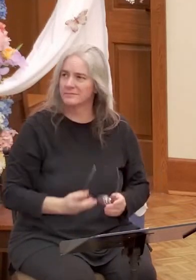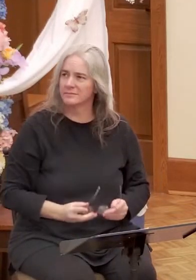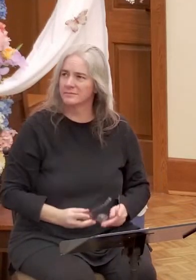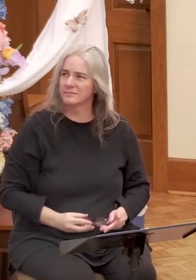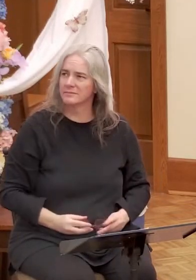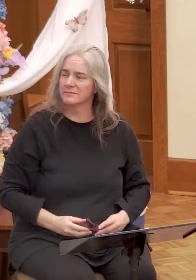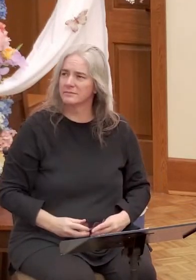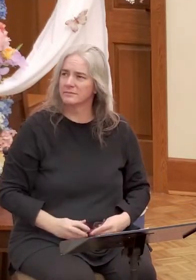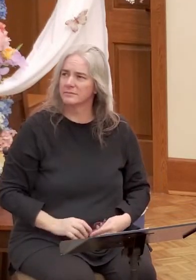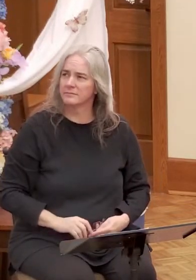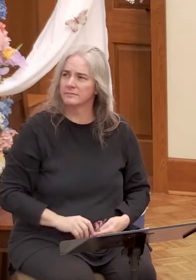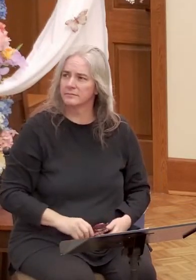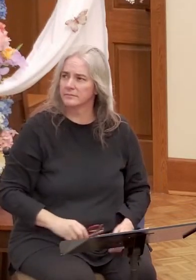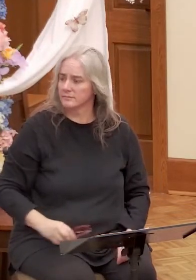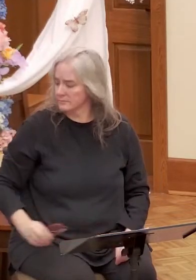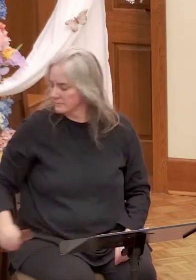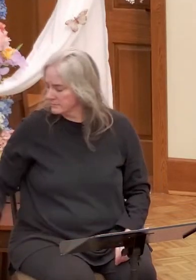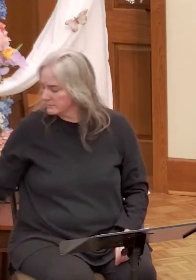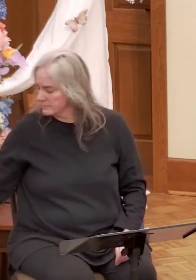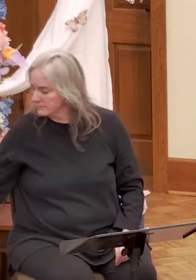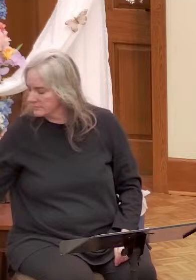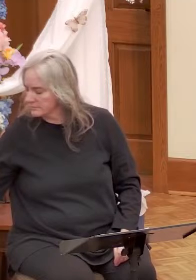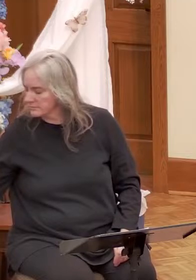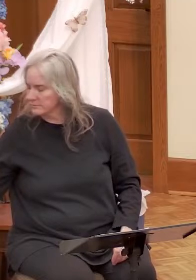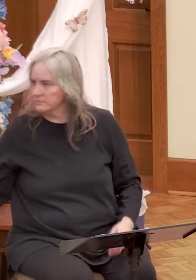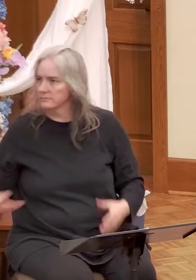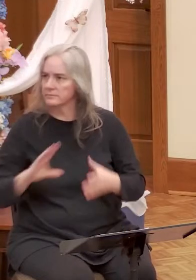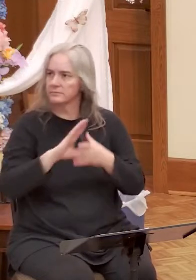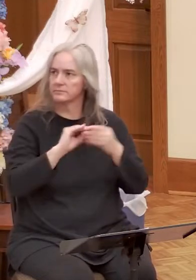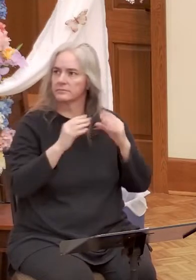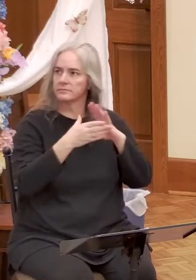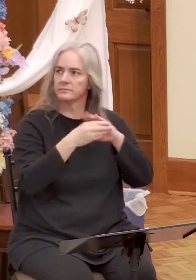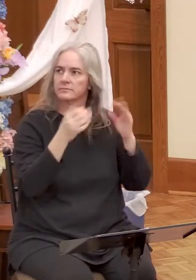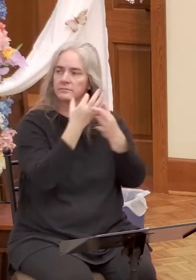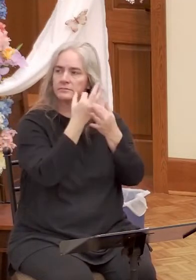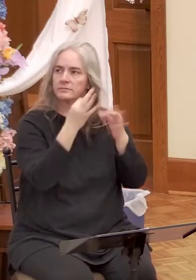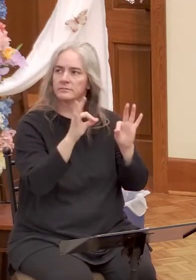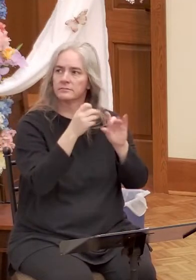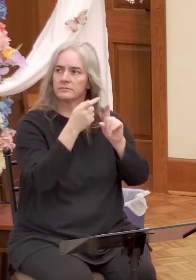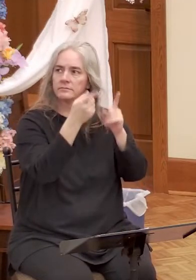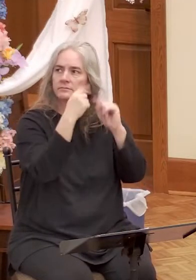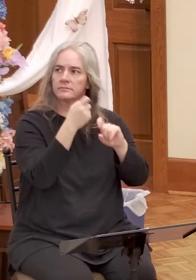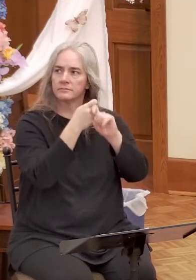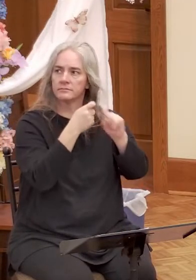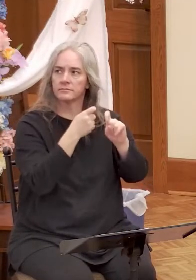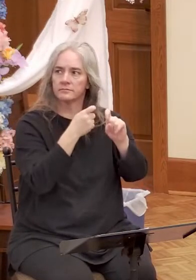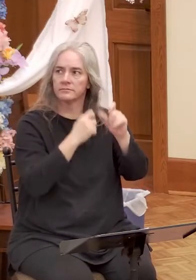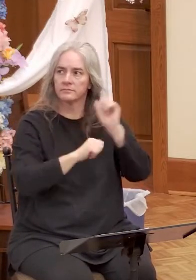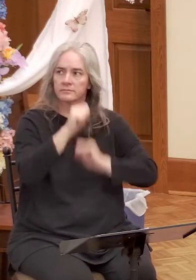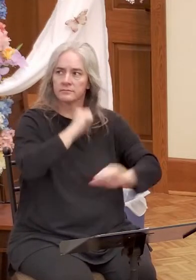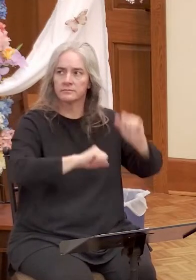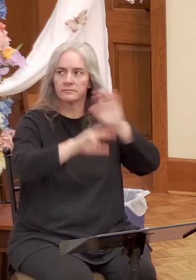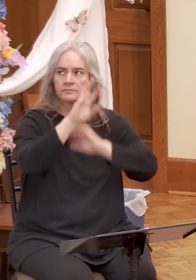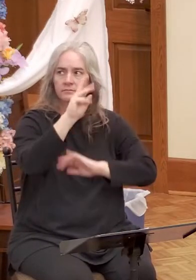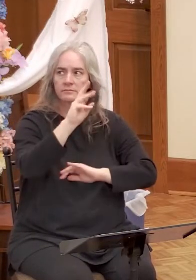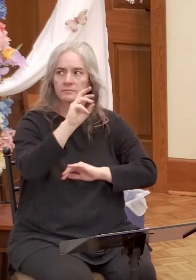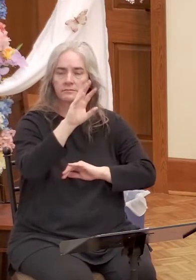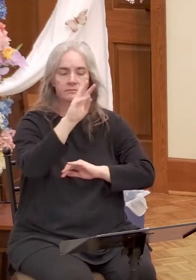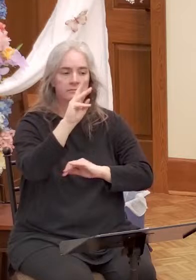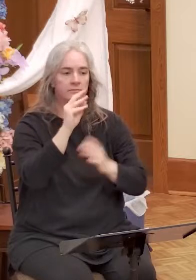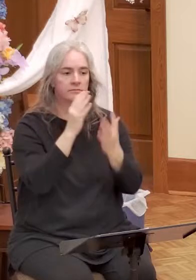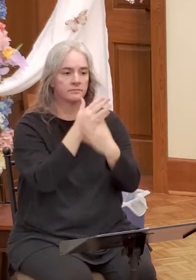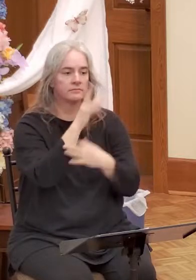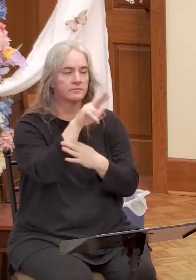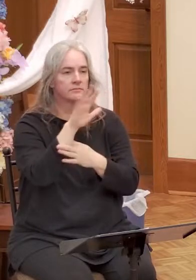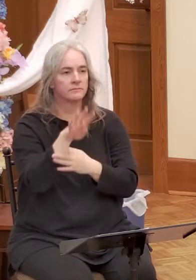The story of freedom comes from Acts 16, verses 16 through 34 of the Inclusive Bible. Once, when we were going to prayer,